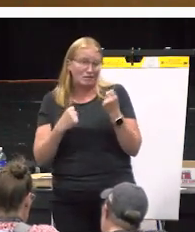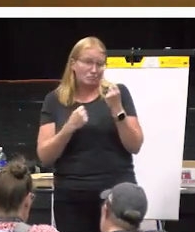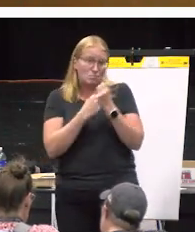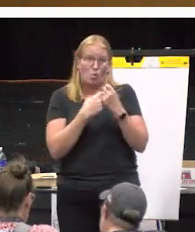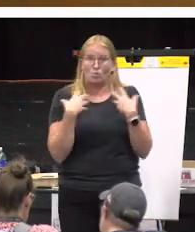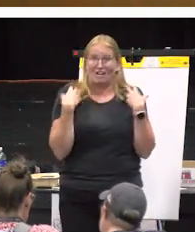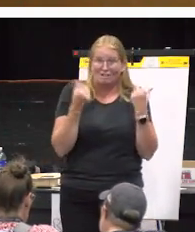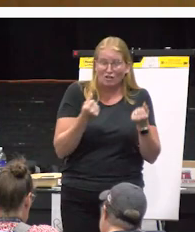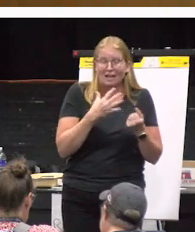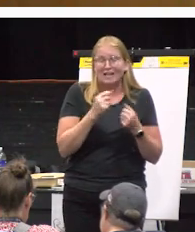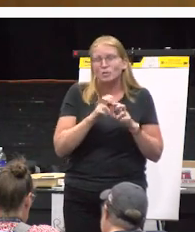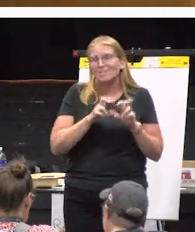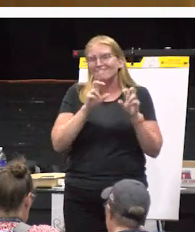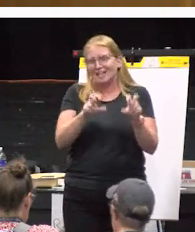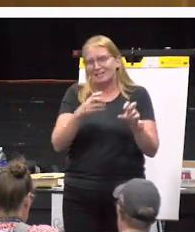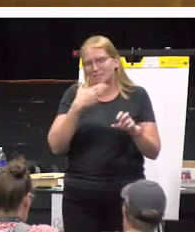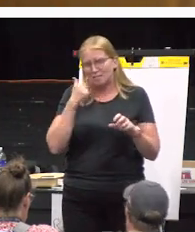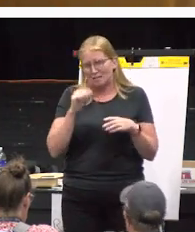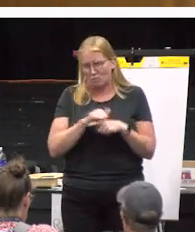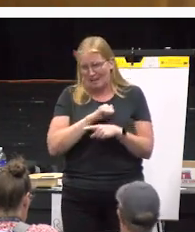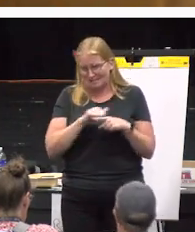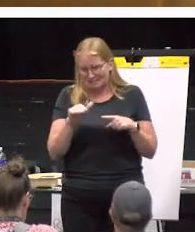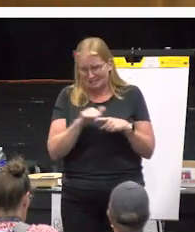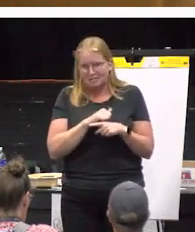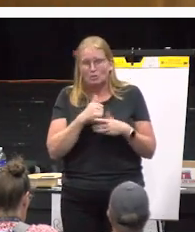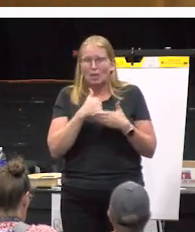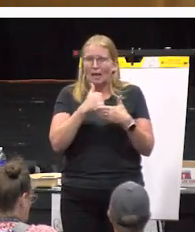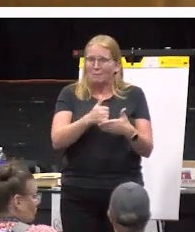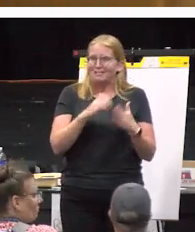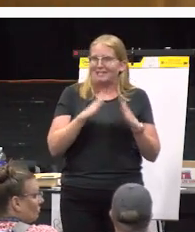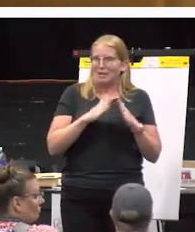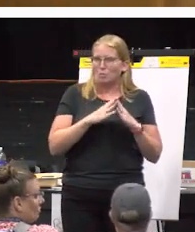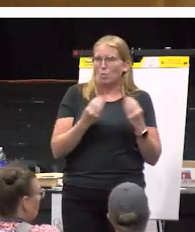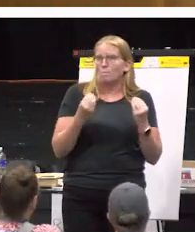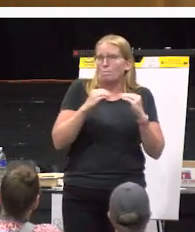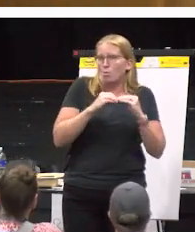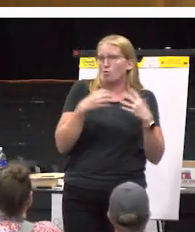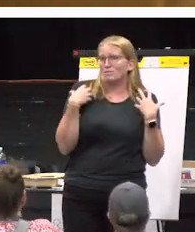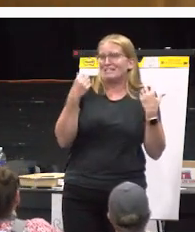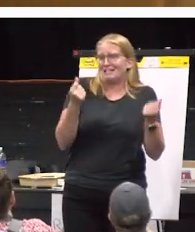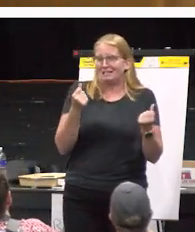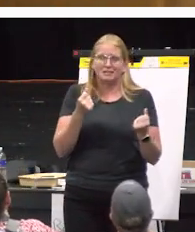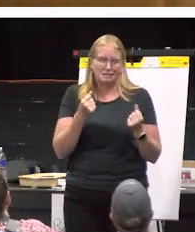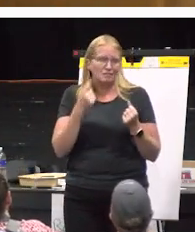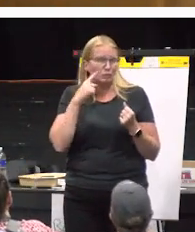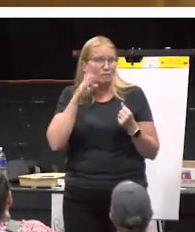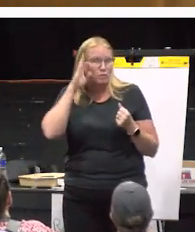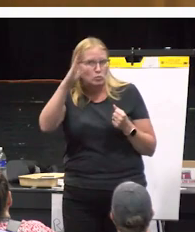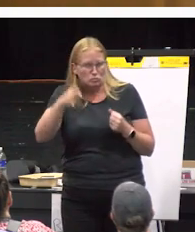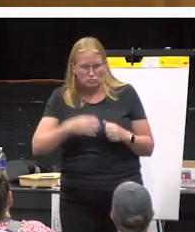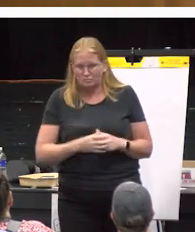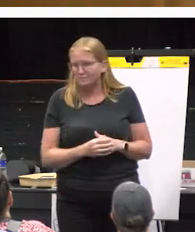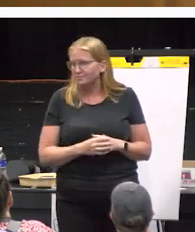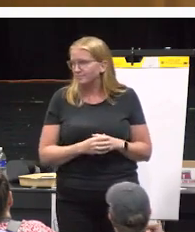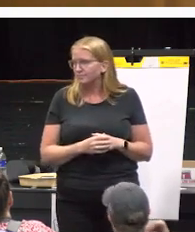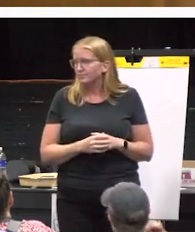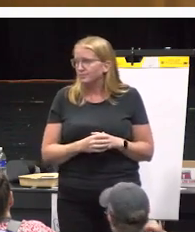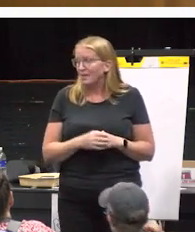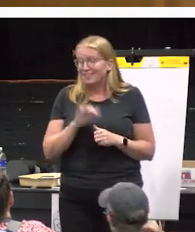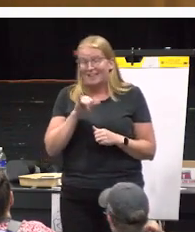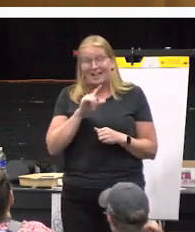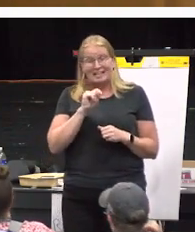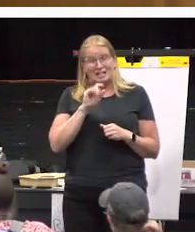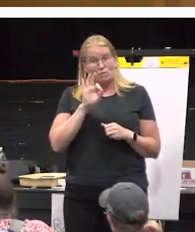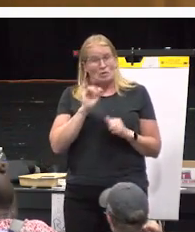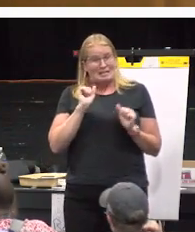to invest in best practices that will make the downtown more resilient in the face of future flooding events. A task force